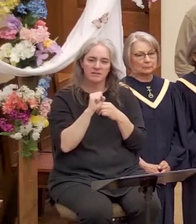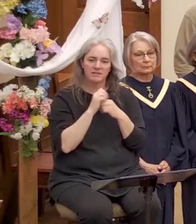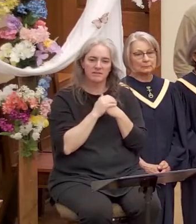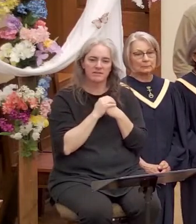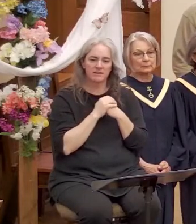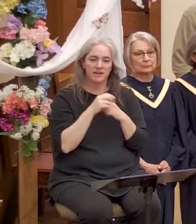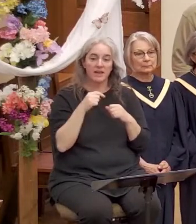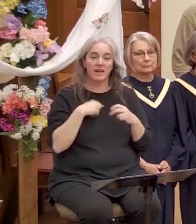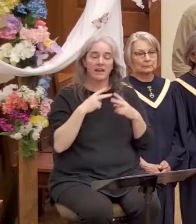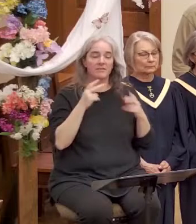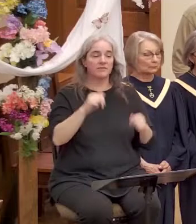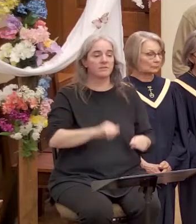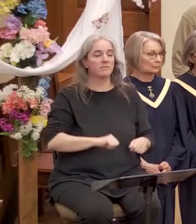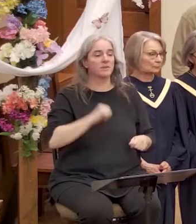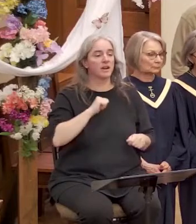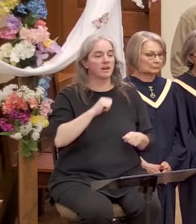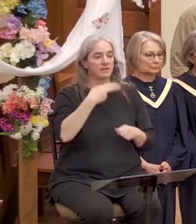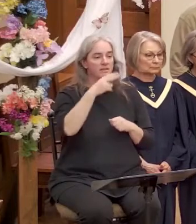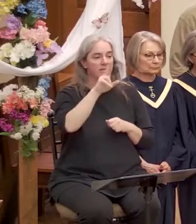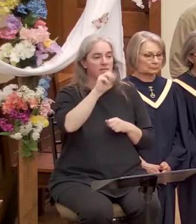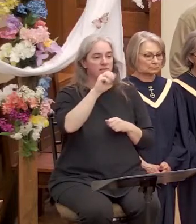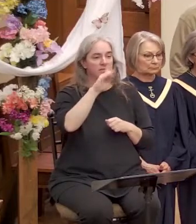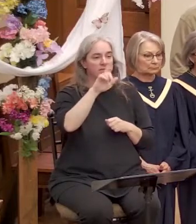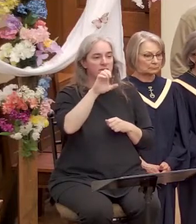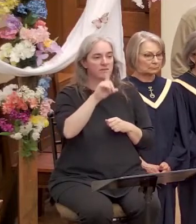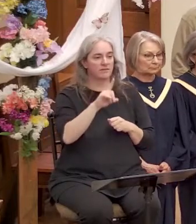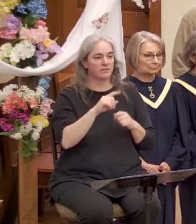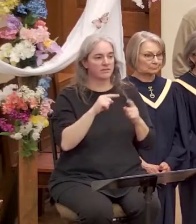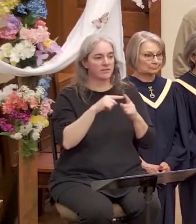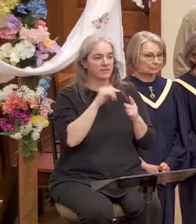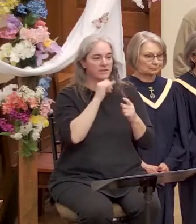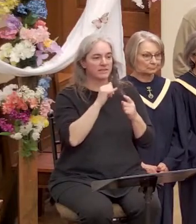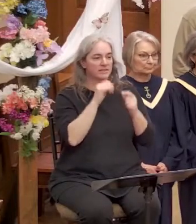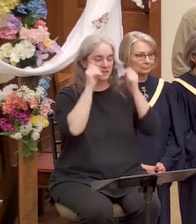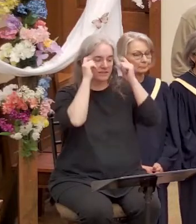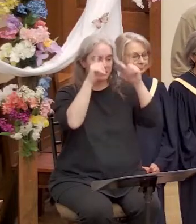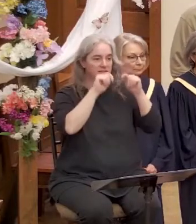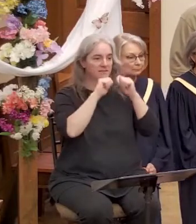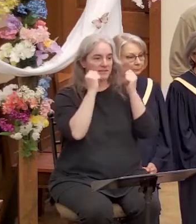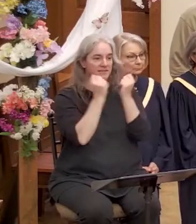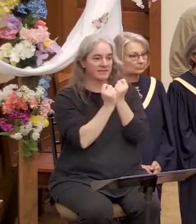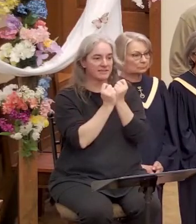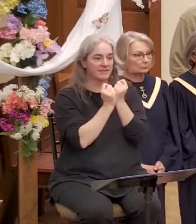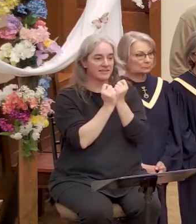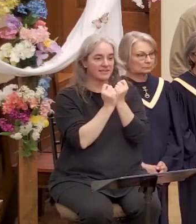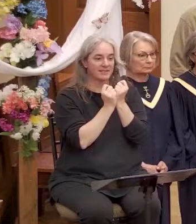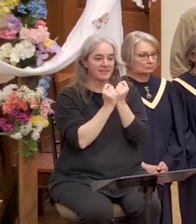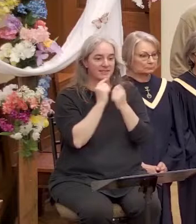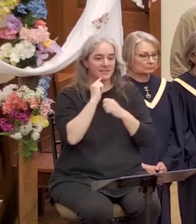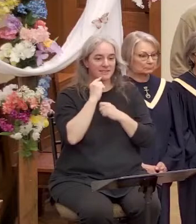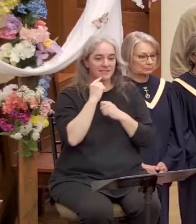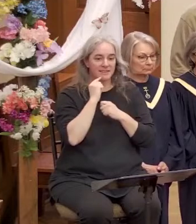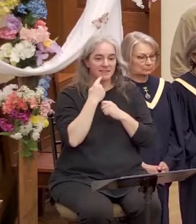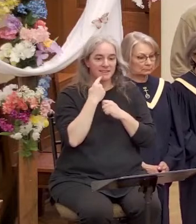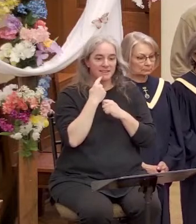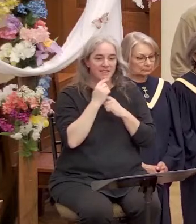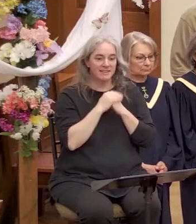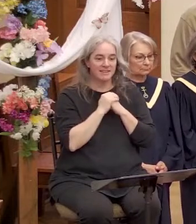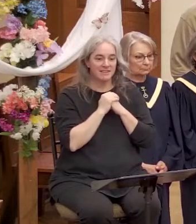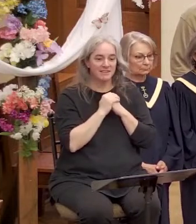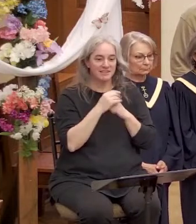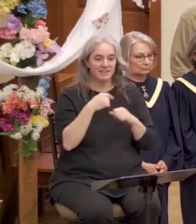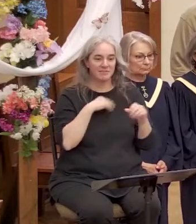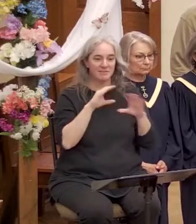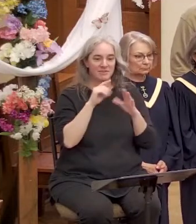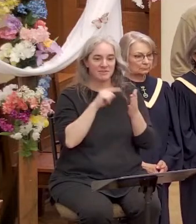I'm very proud. I'm very humbled. This is an amazing team. I got to tell you guys, seriously, I've been doing